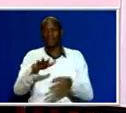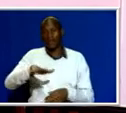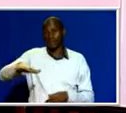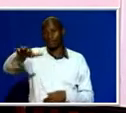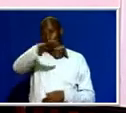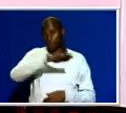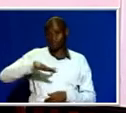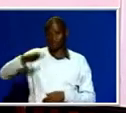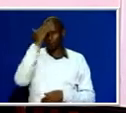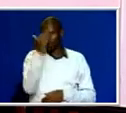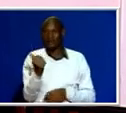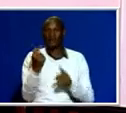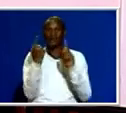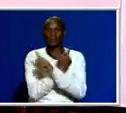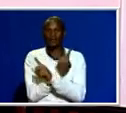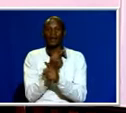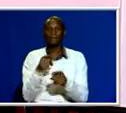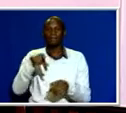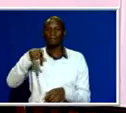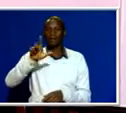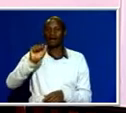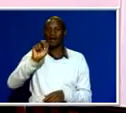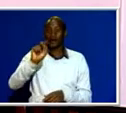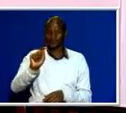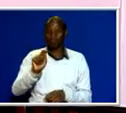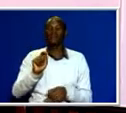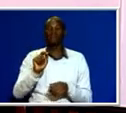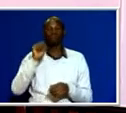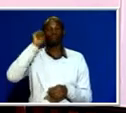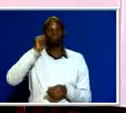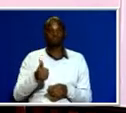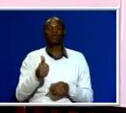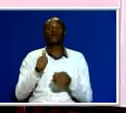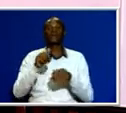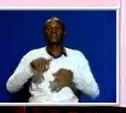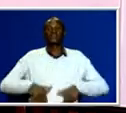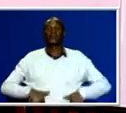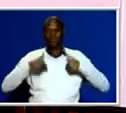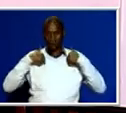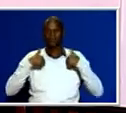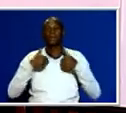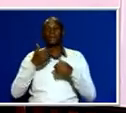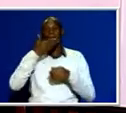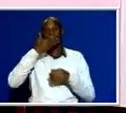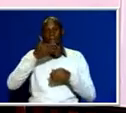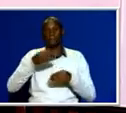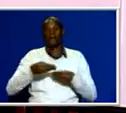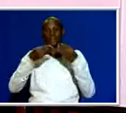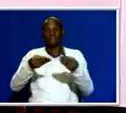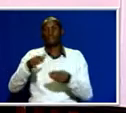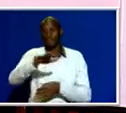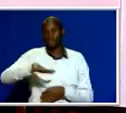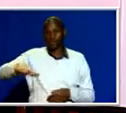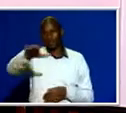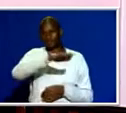environment, because different plants are suited to be able to survive in given environment.